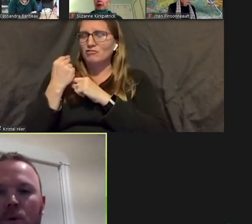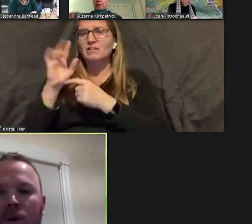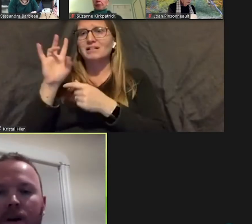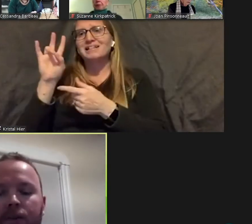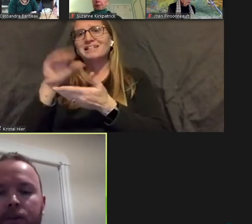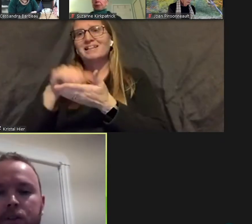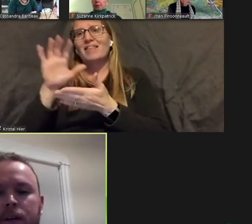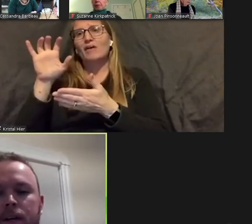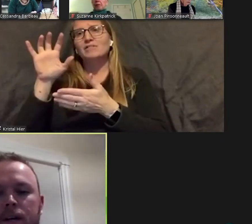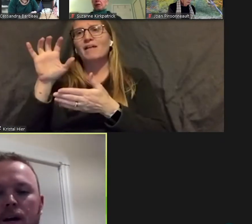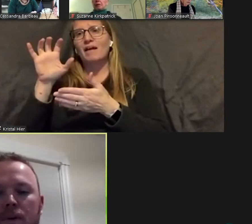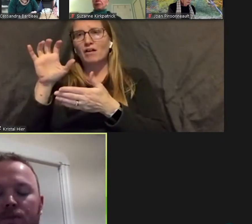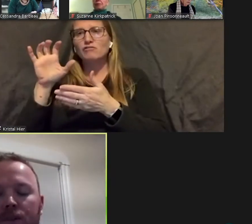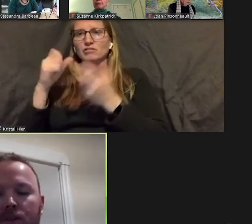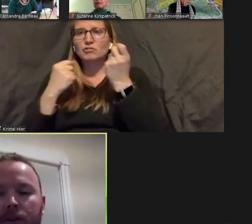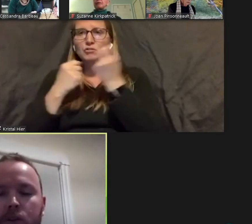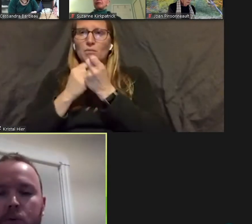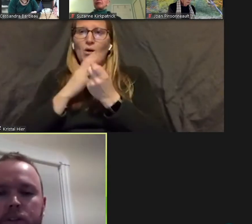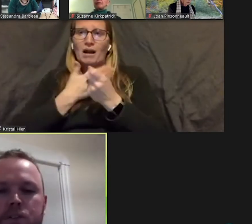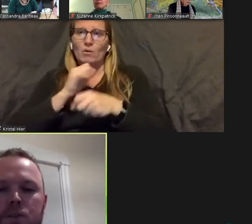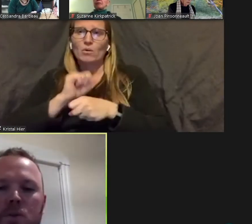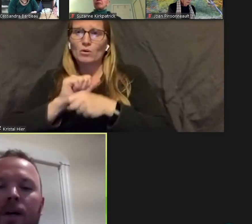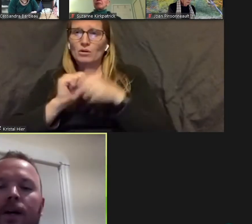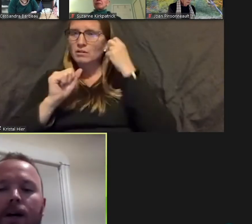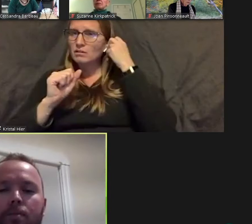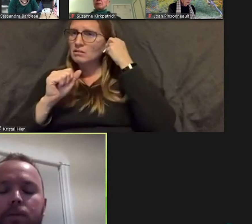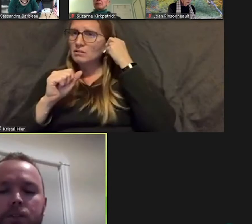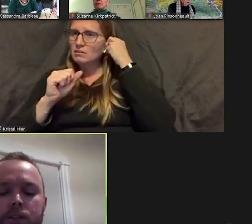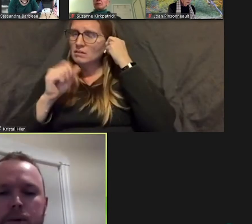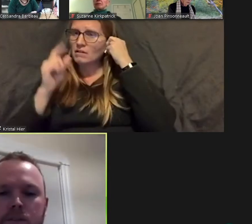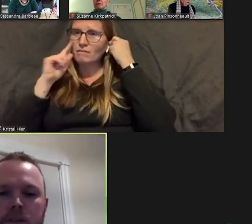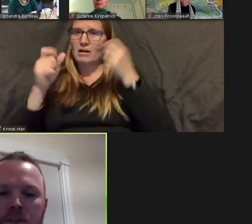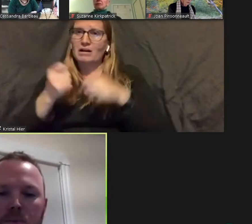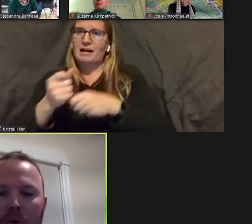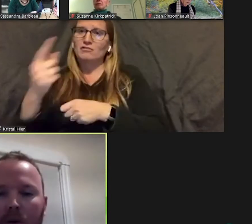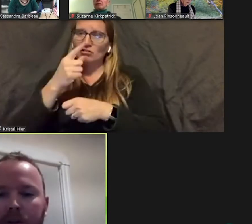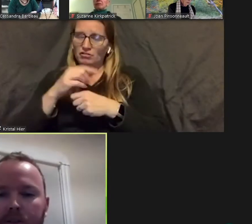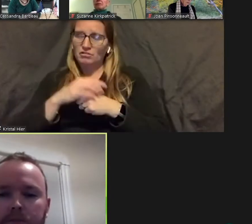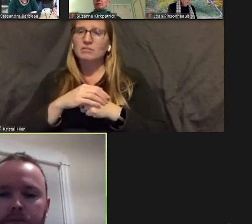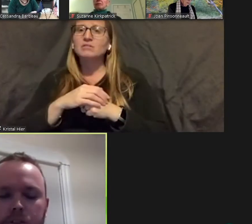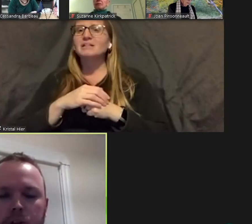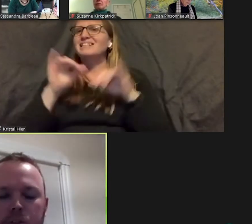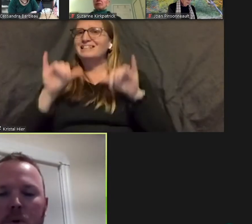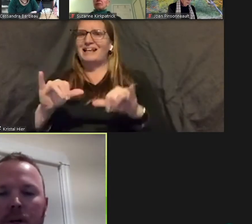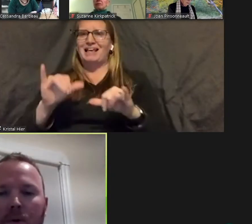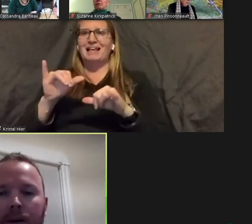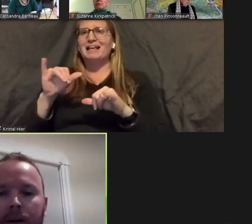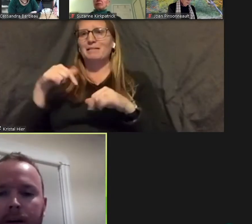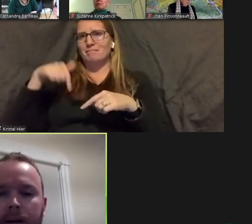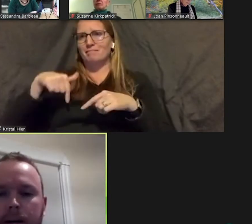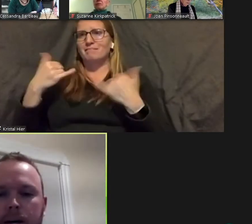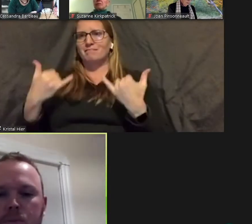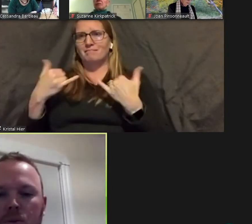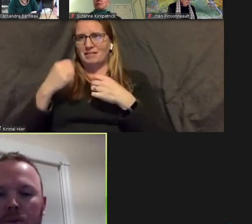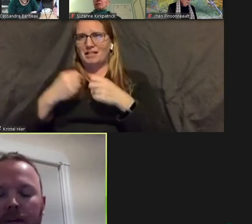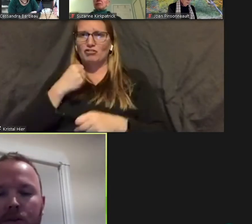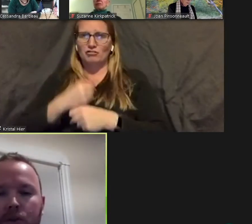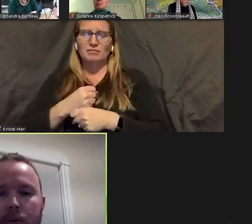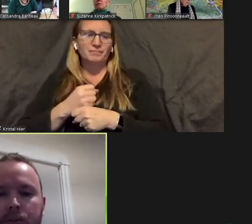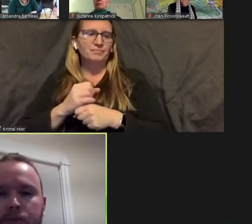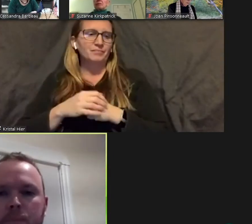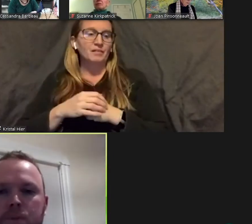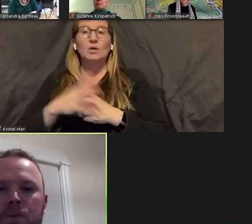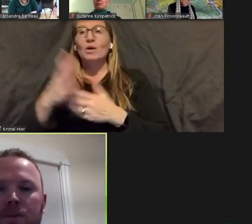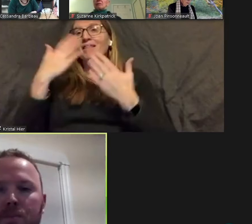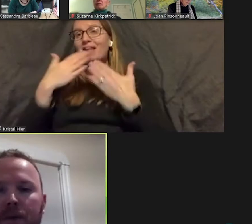$7,500 to support our efforts in fiscal year 22, the same as we requested in fiscal year 21. So thank